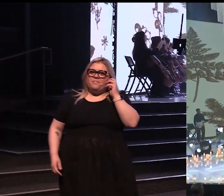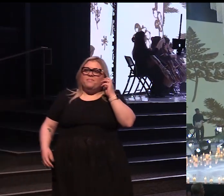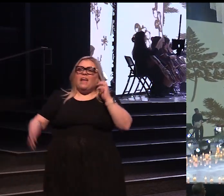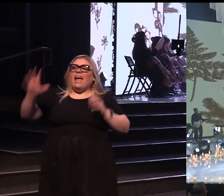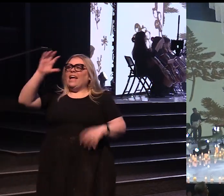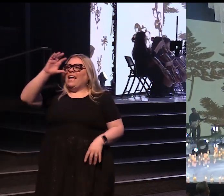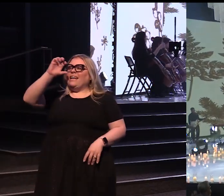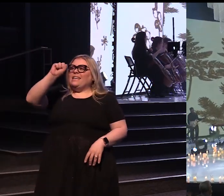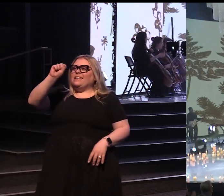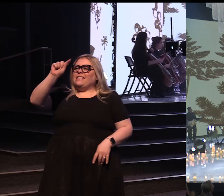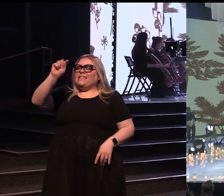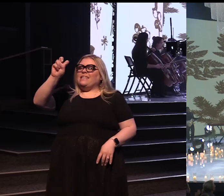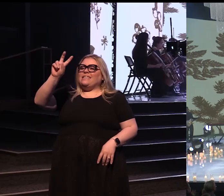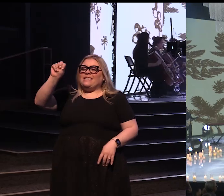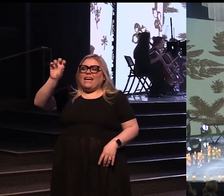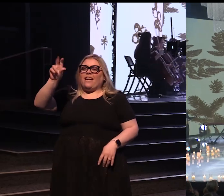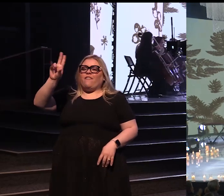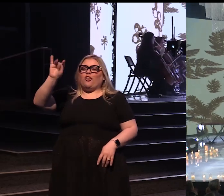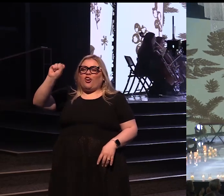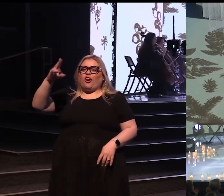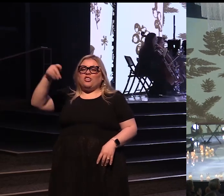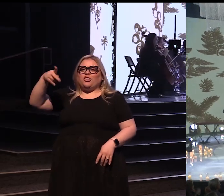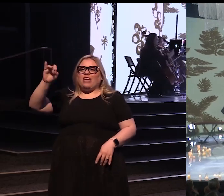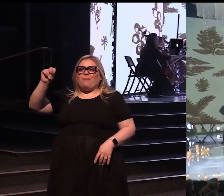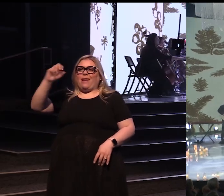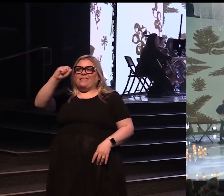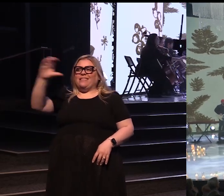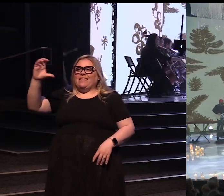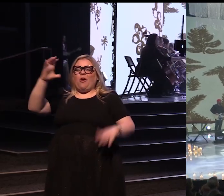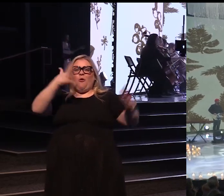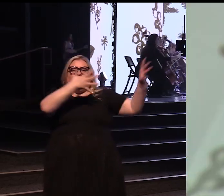Steven Curtis Chapman, everyone. Let's thank him for being with us. Thank you, Steve.